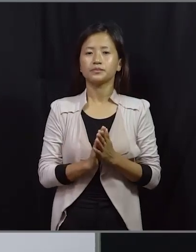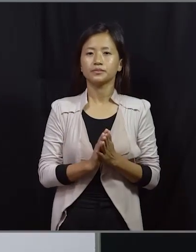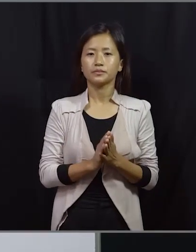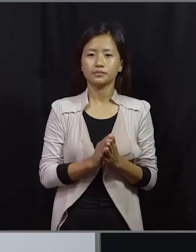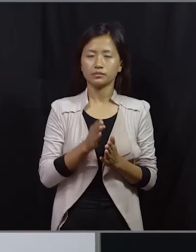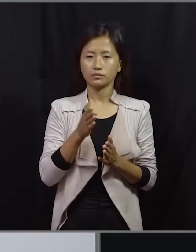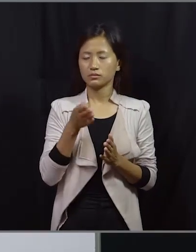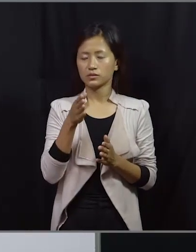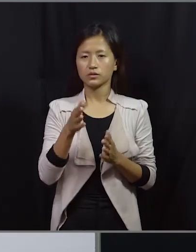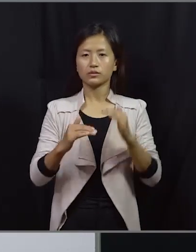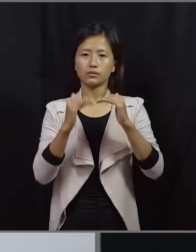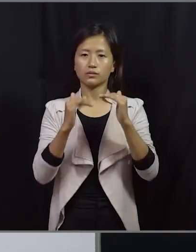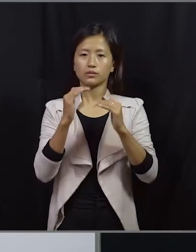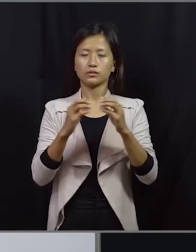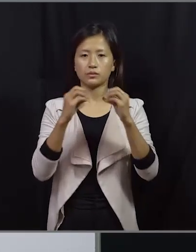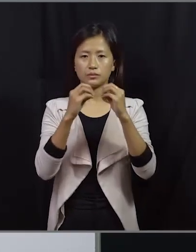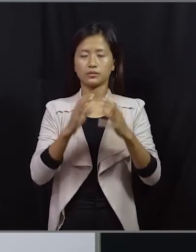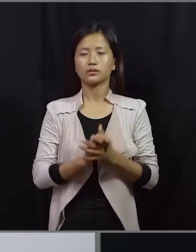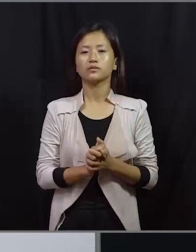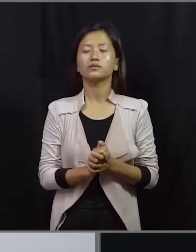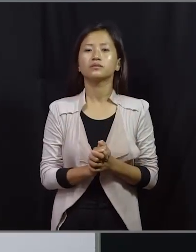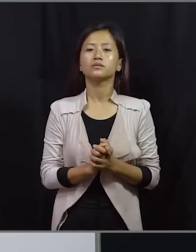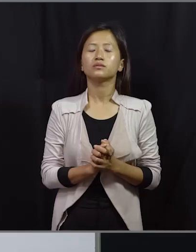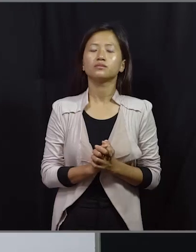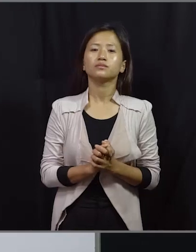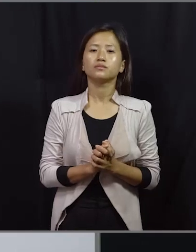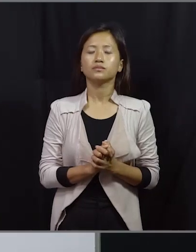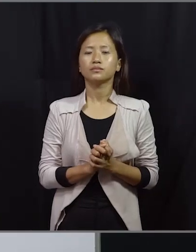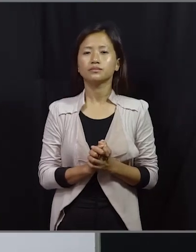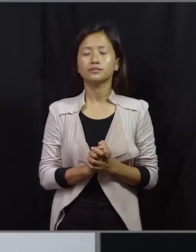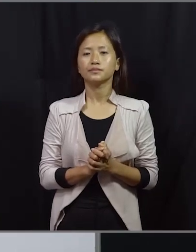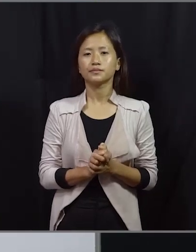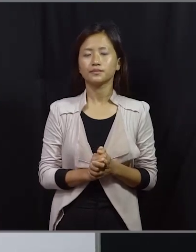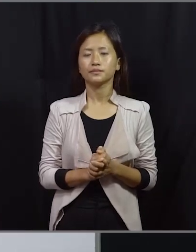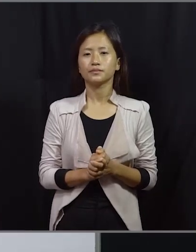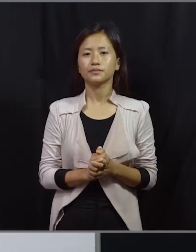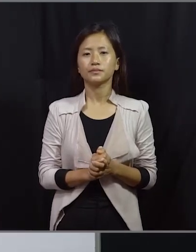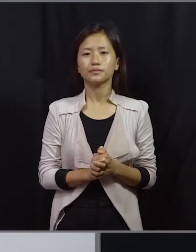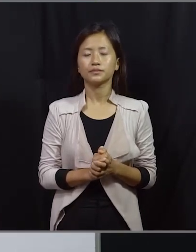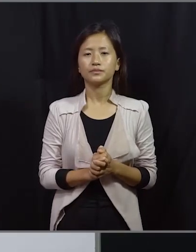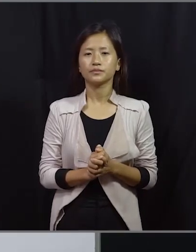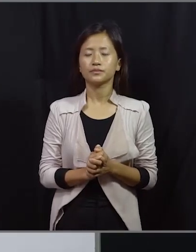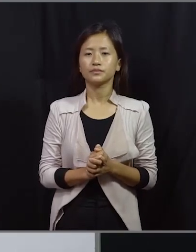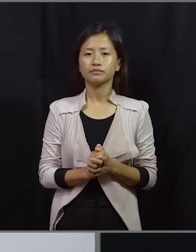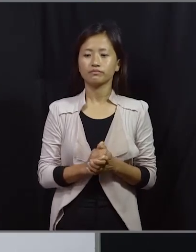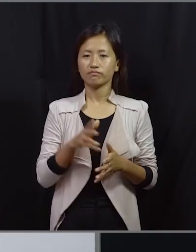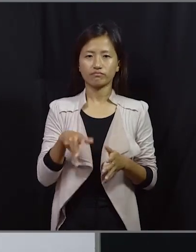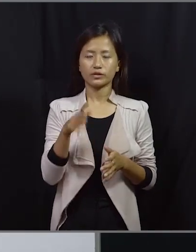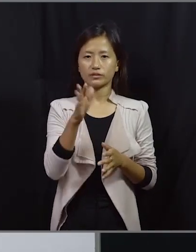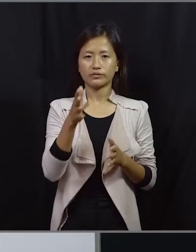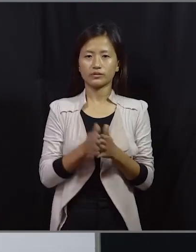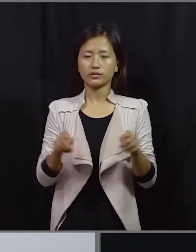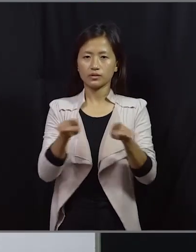A is not equal to B, right? A is not equal to B. Yes or no? See, it doesn't have the